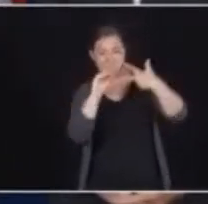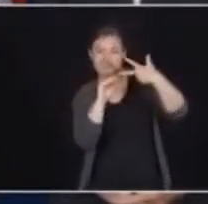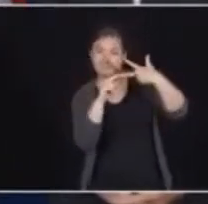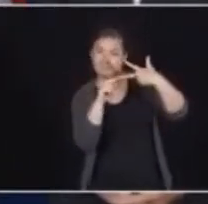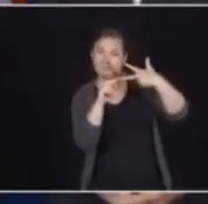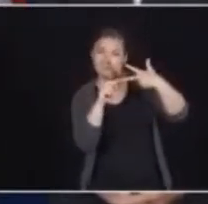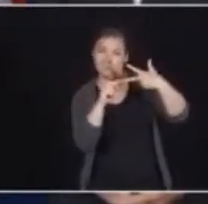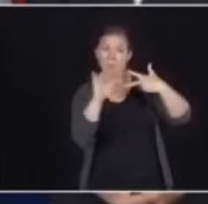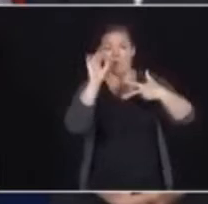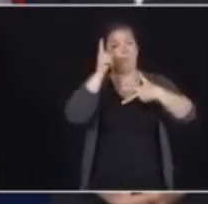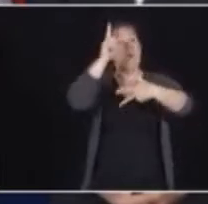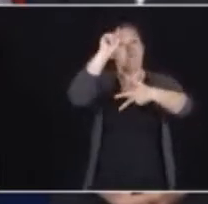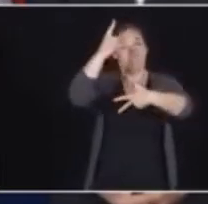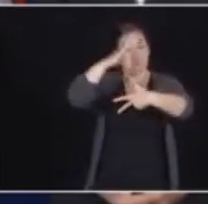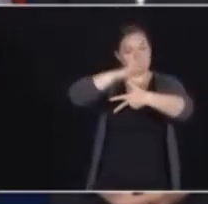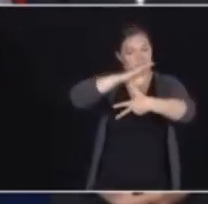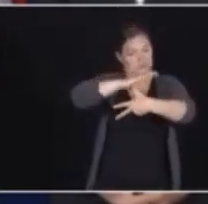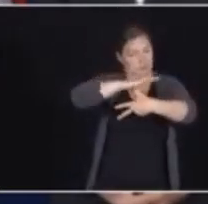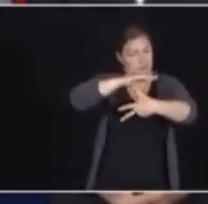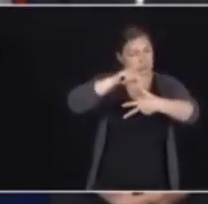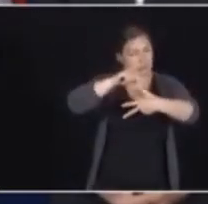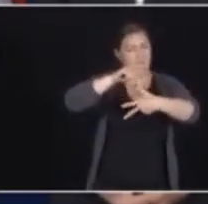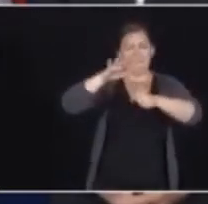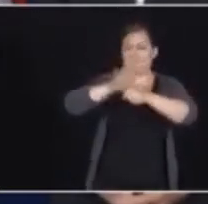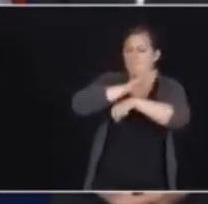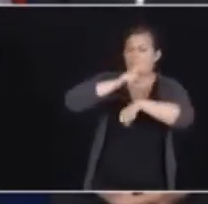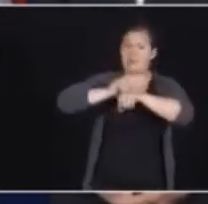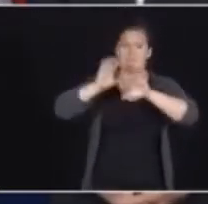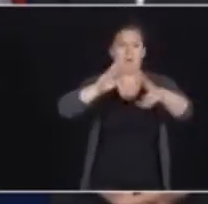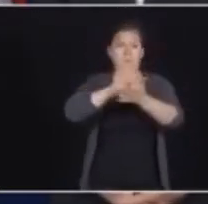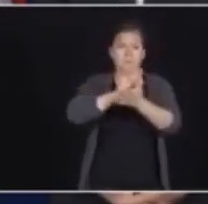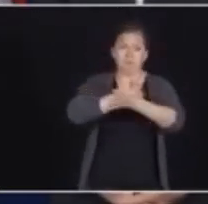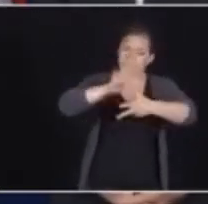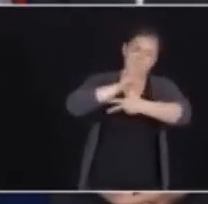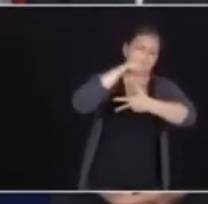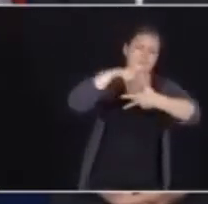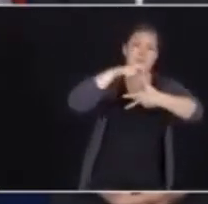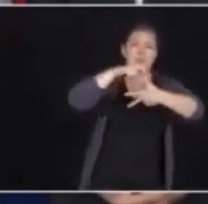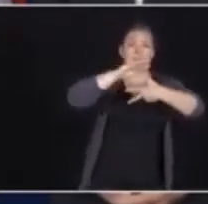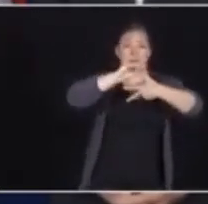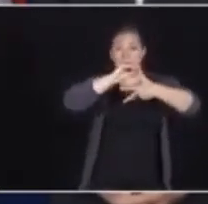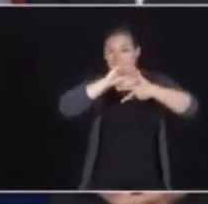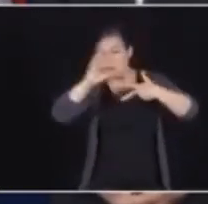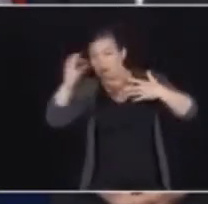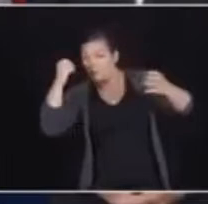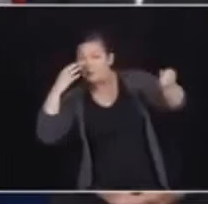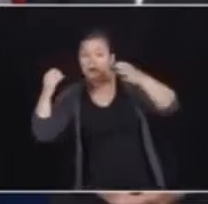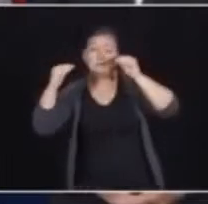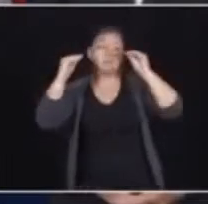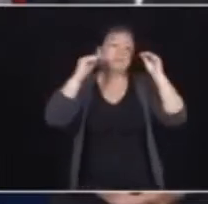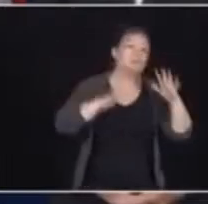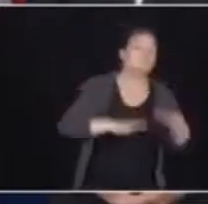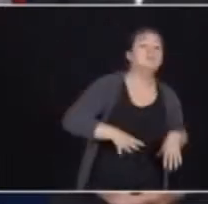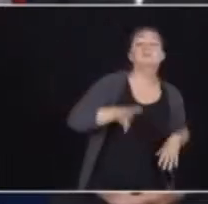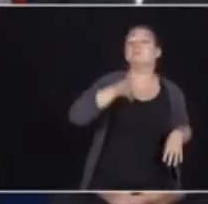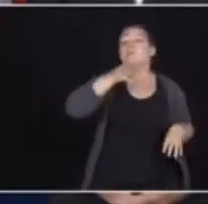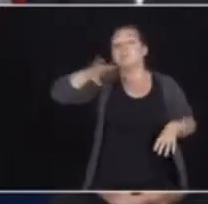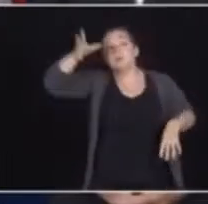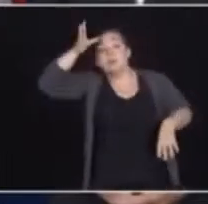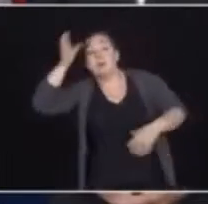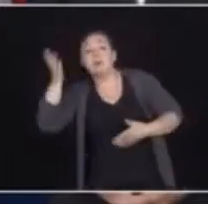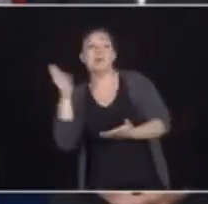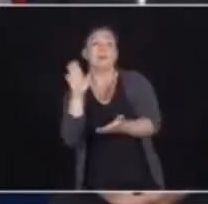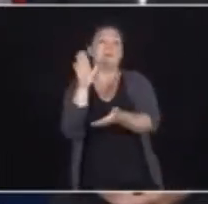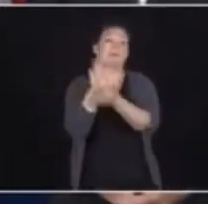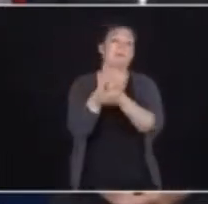classroom 5 days a week, and more people I talk to, be it teachers or be it parents and school